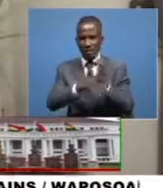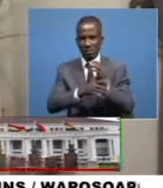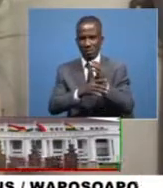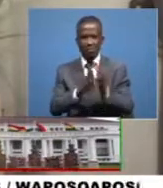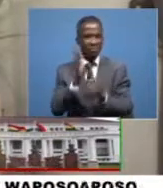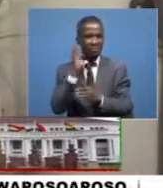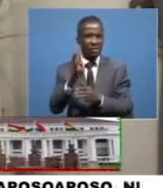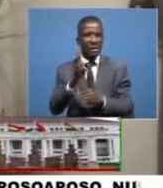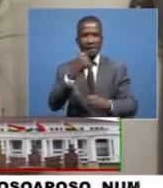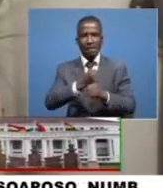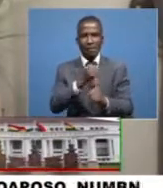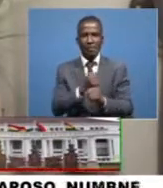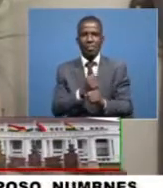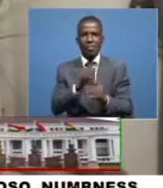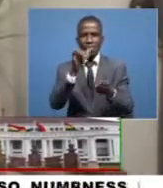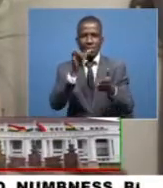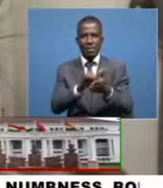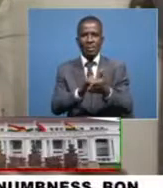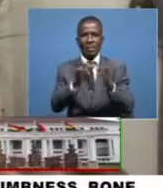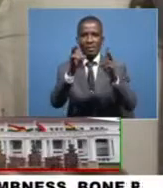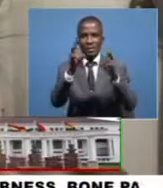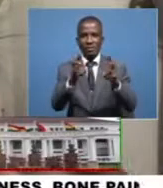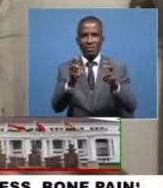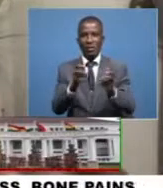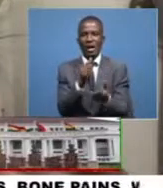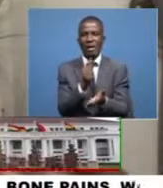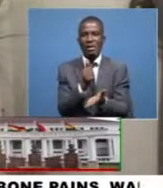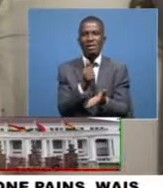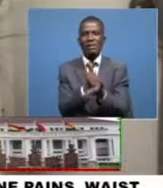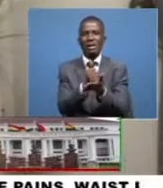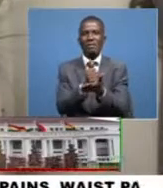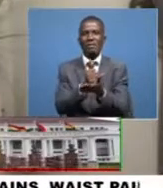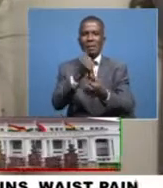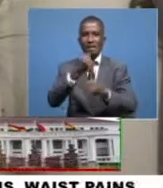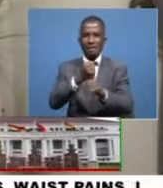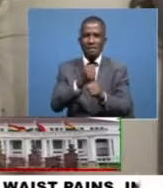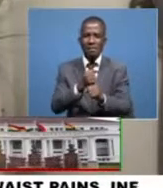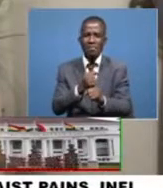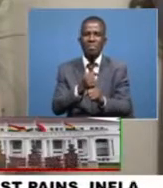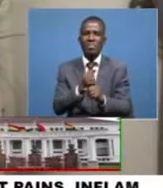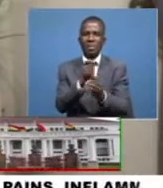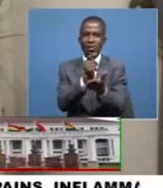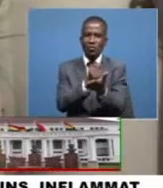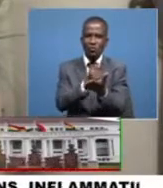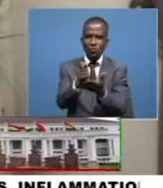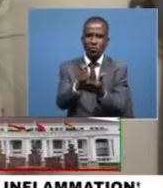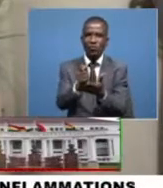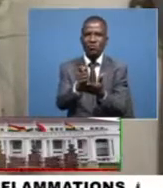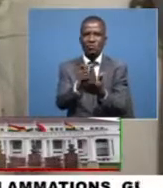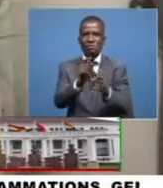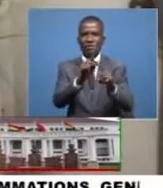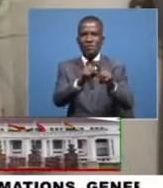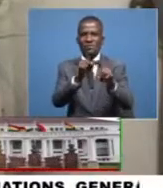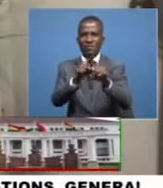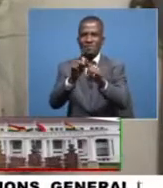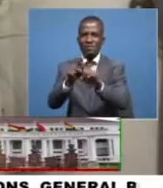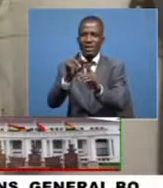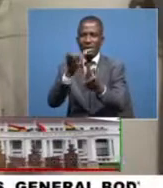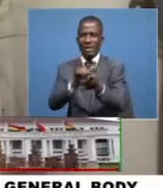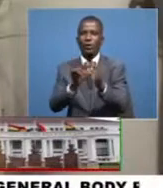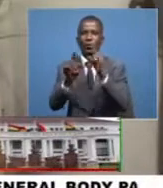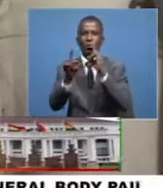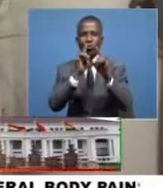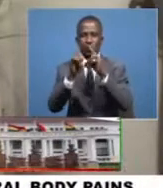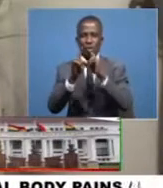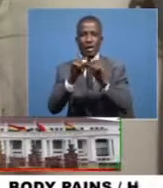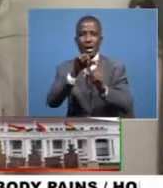have made. So that connection will help you establish or substantiate the facts that you are alleging. And